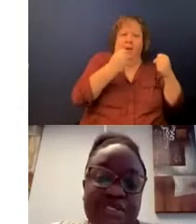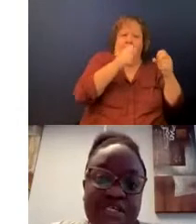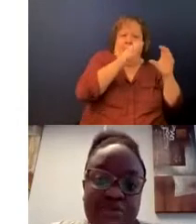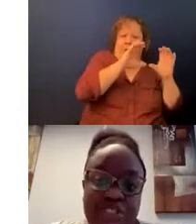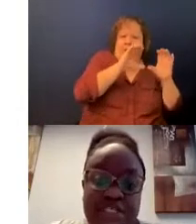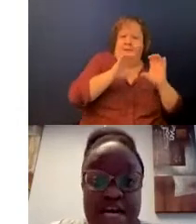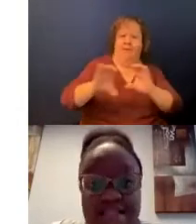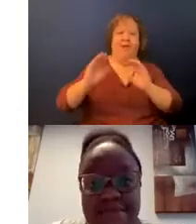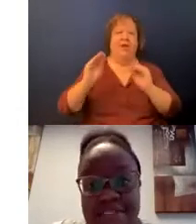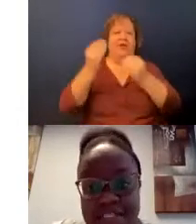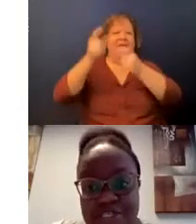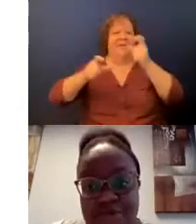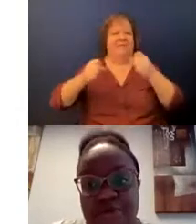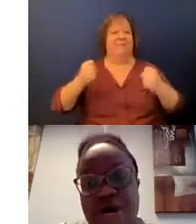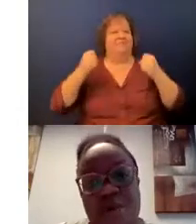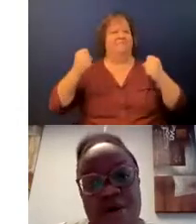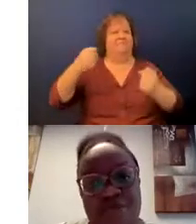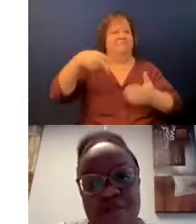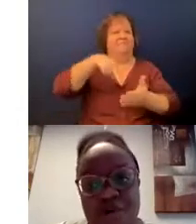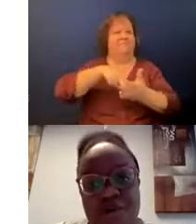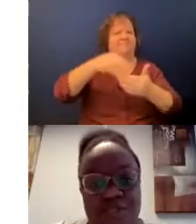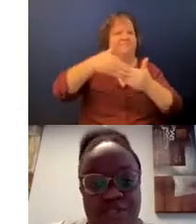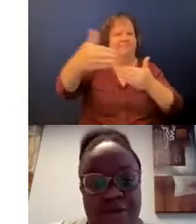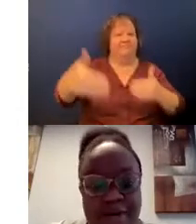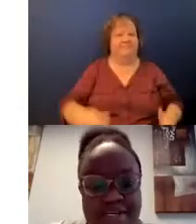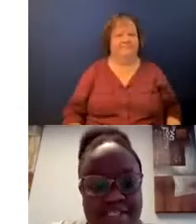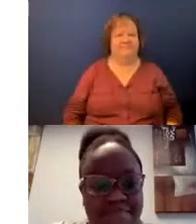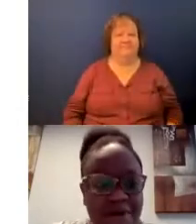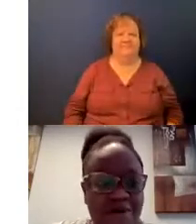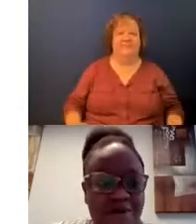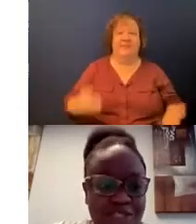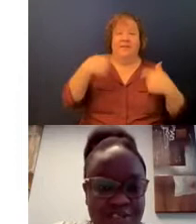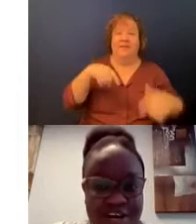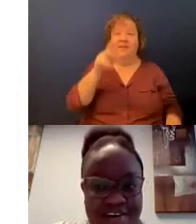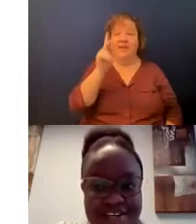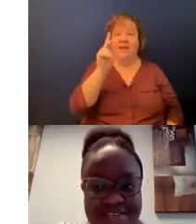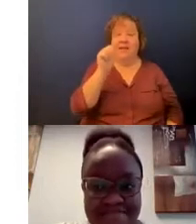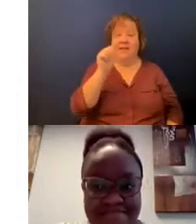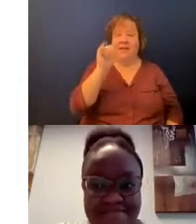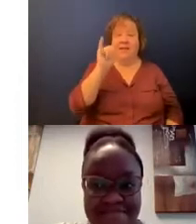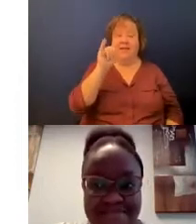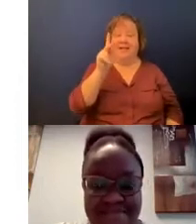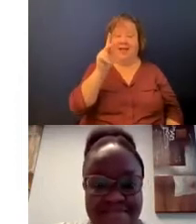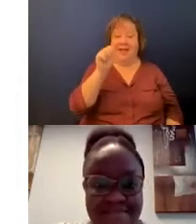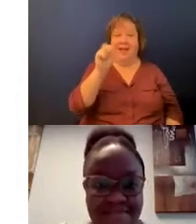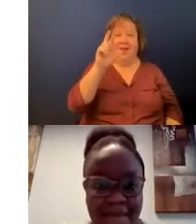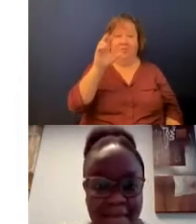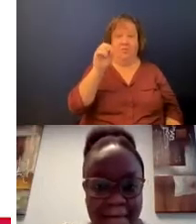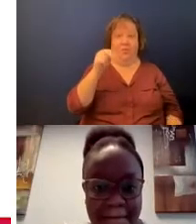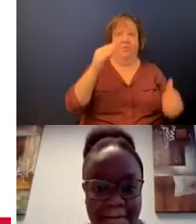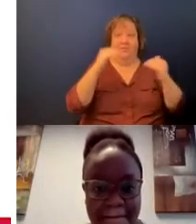with research to change at the Biz Nation, who are one of our local consortium partners. Over to you, Karen.